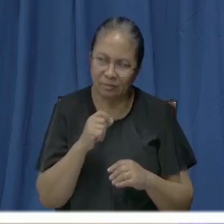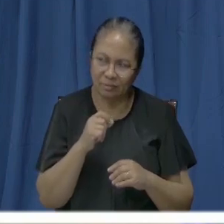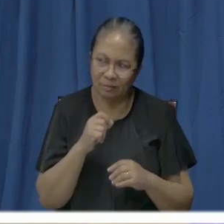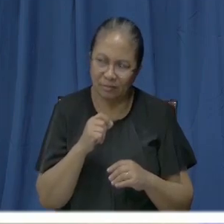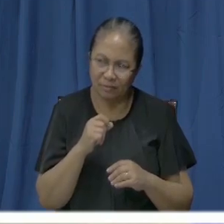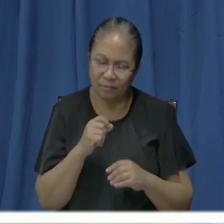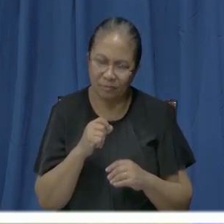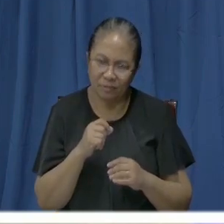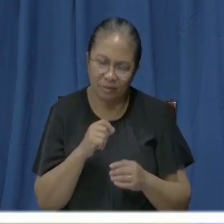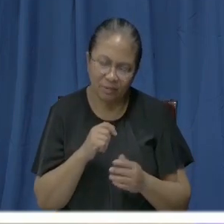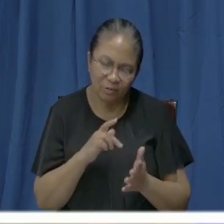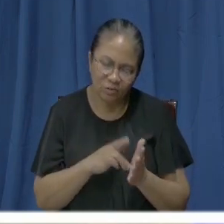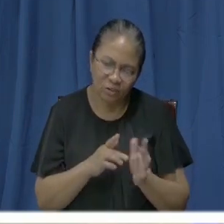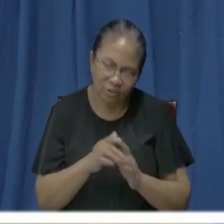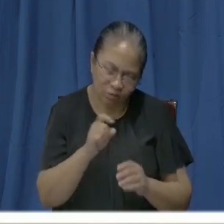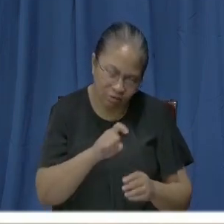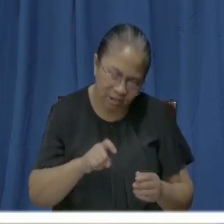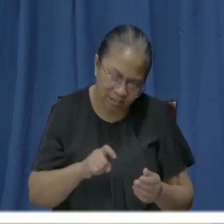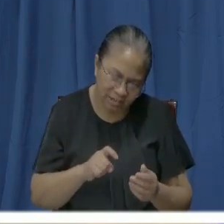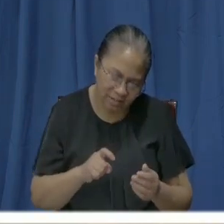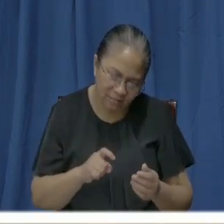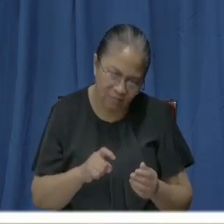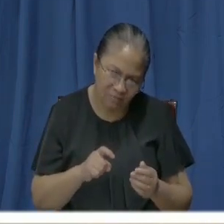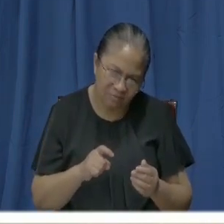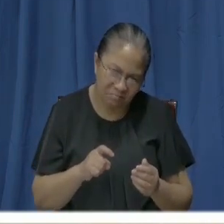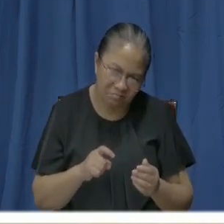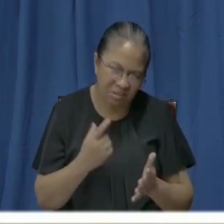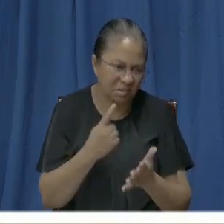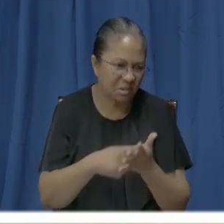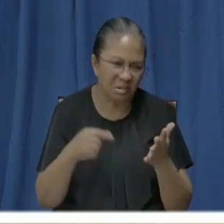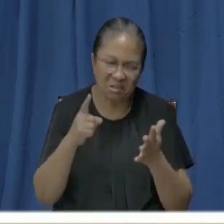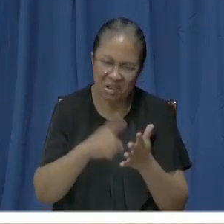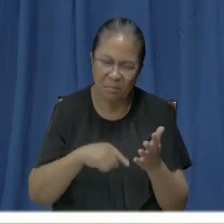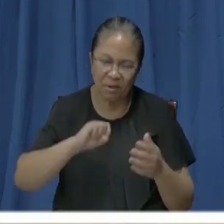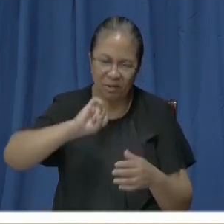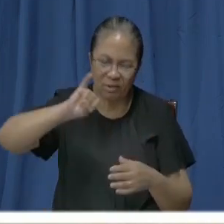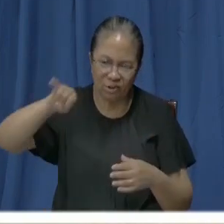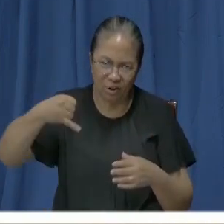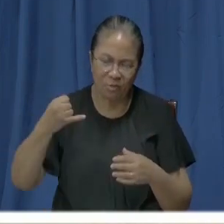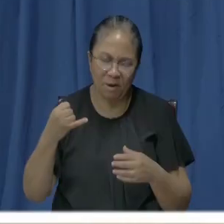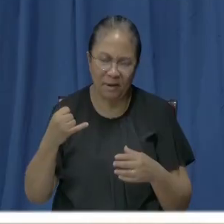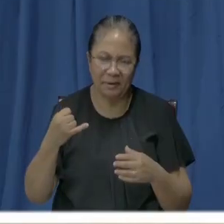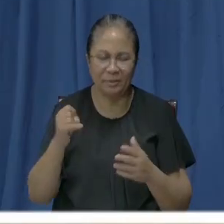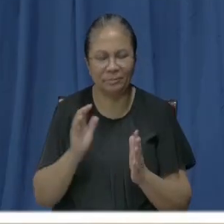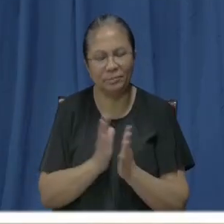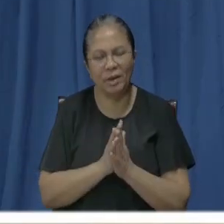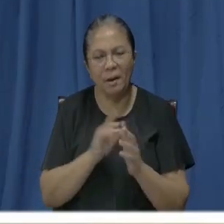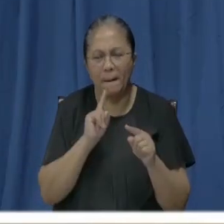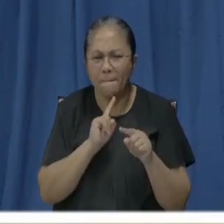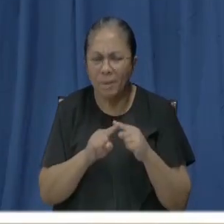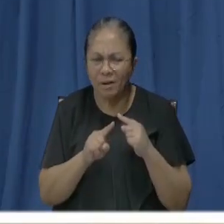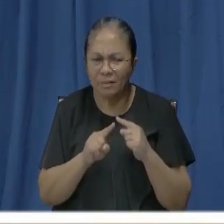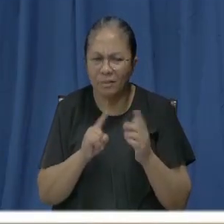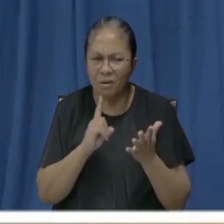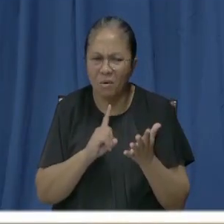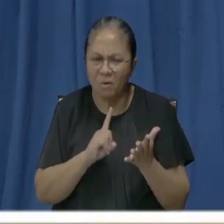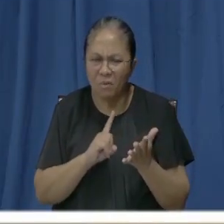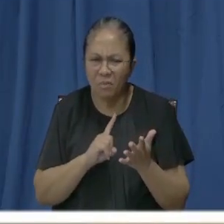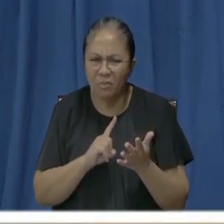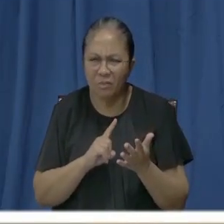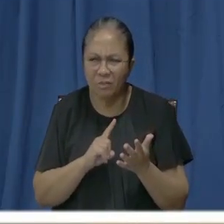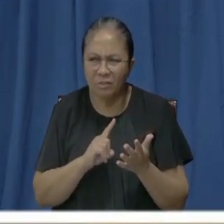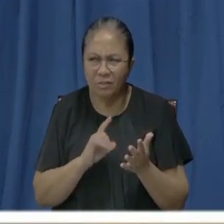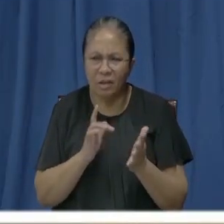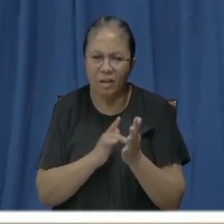and Pharisees. All of that is nice. But here's the real challenge to Jesus. Jesus had been speaking